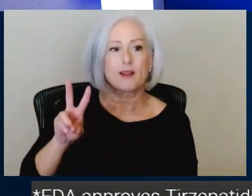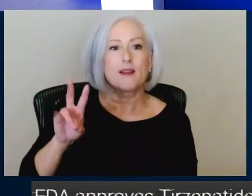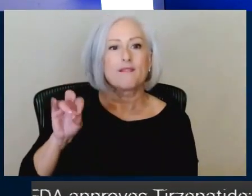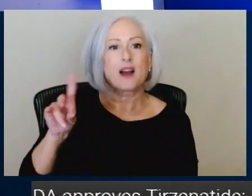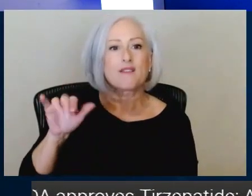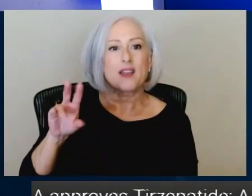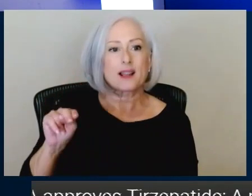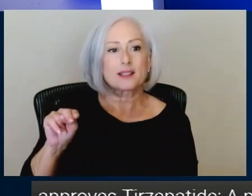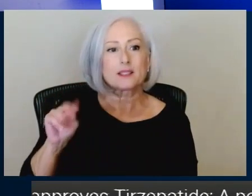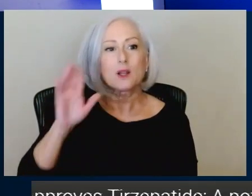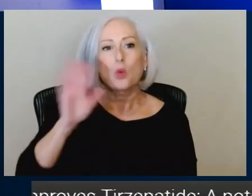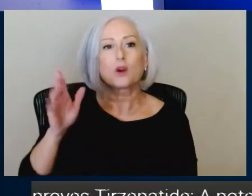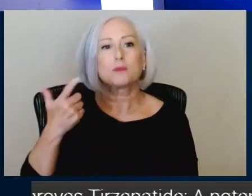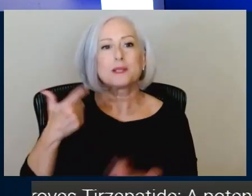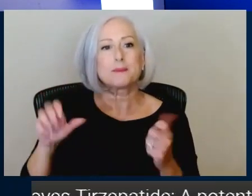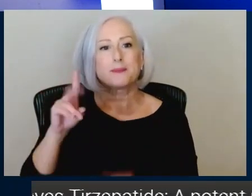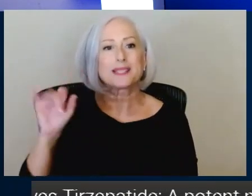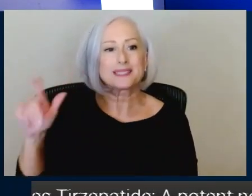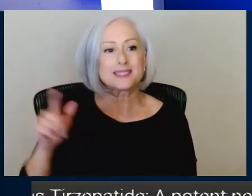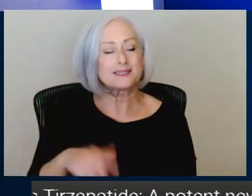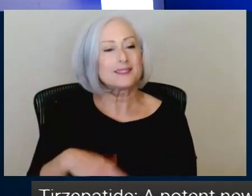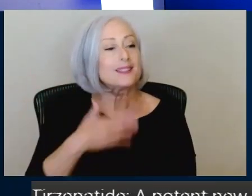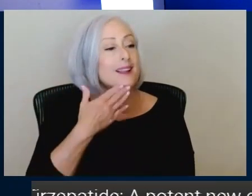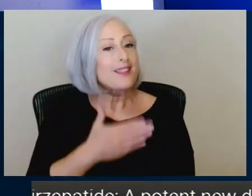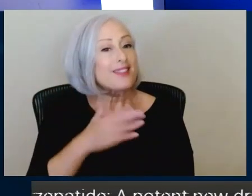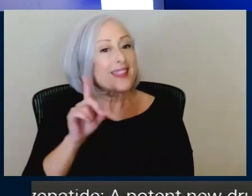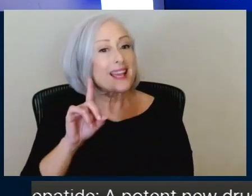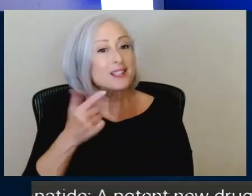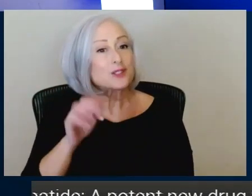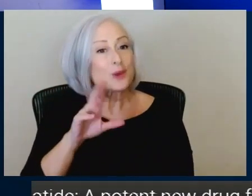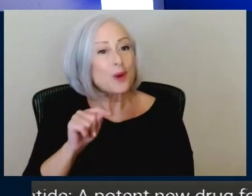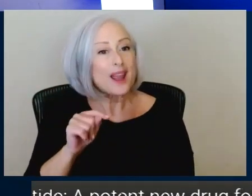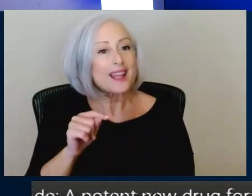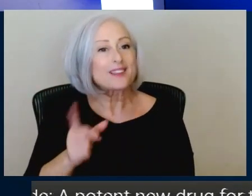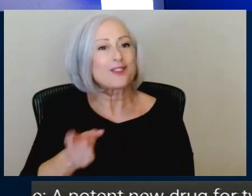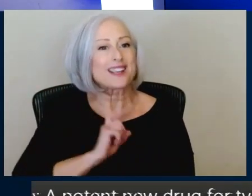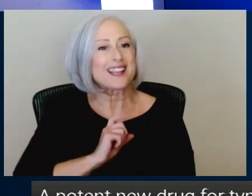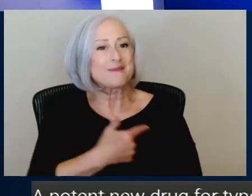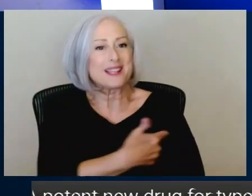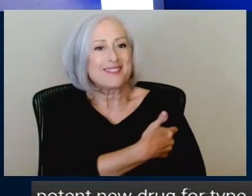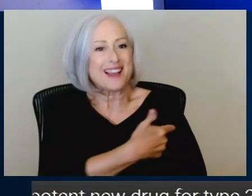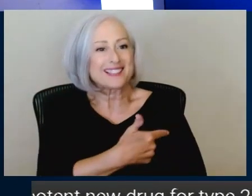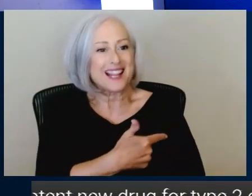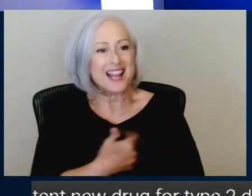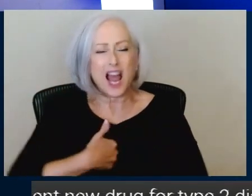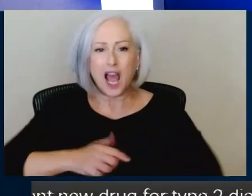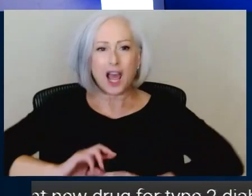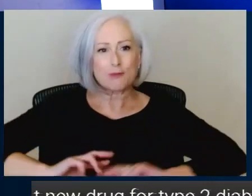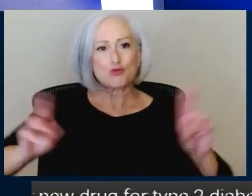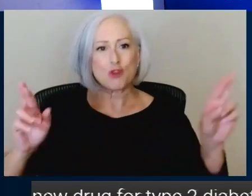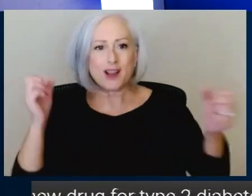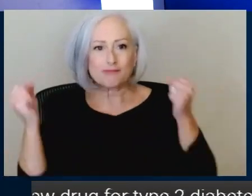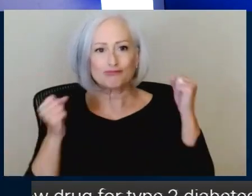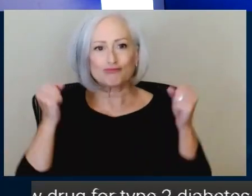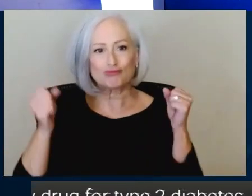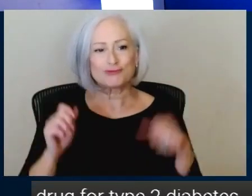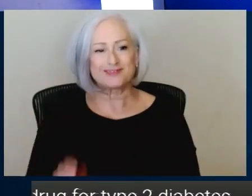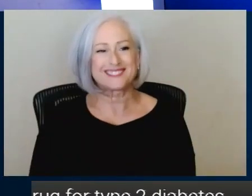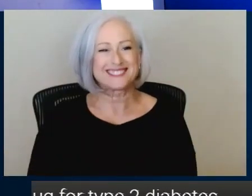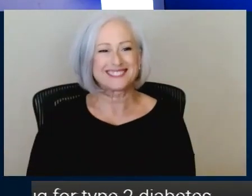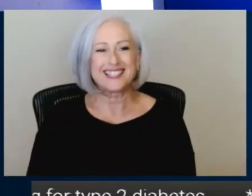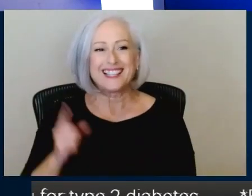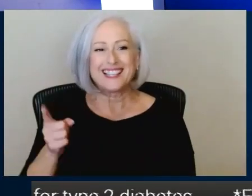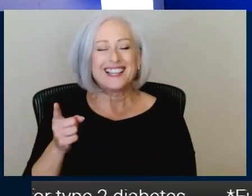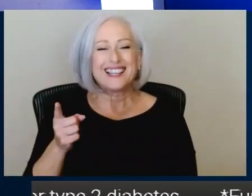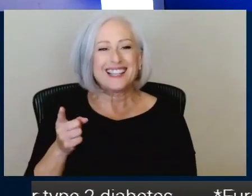I want to say thank you to Grant for giving me that vaccination. I'm ready to rock and roll, baby. He moved in as